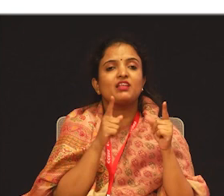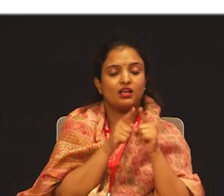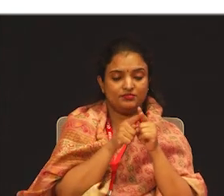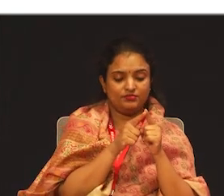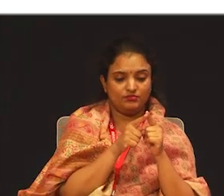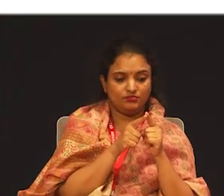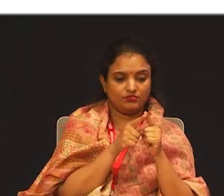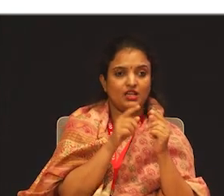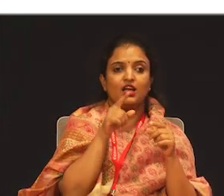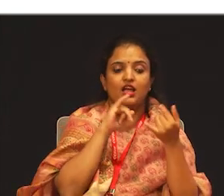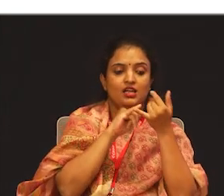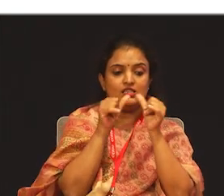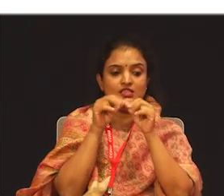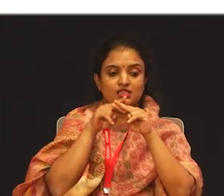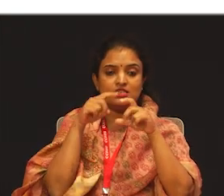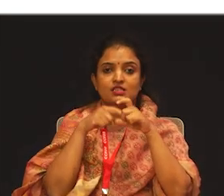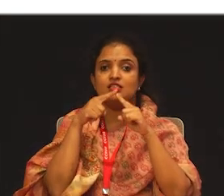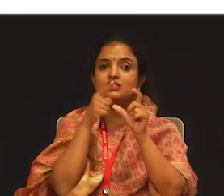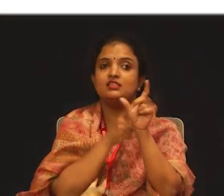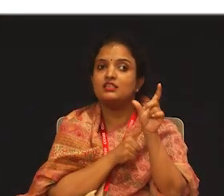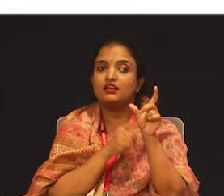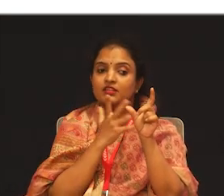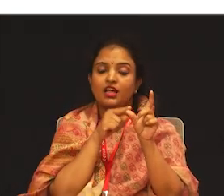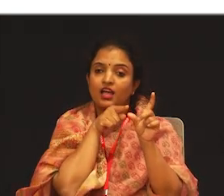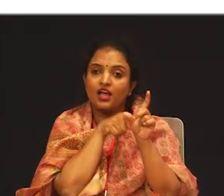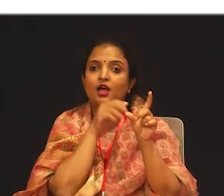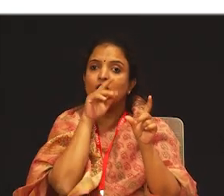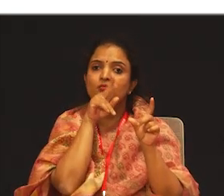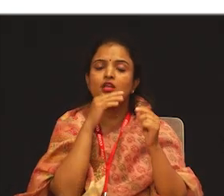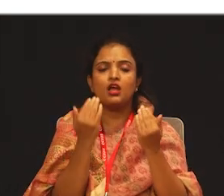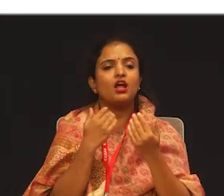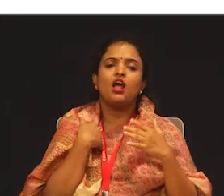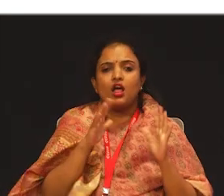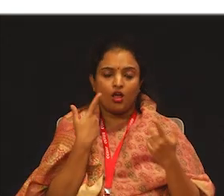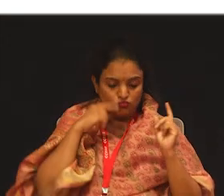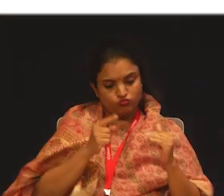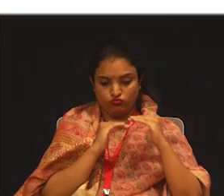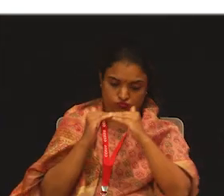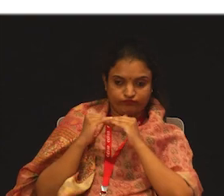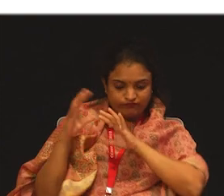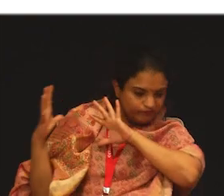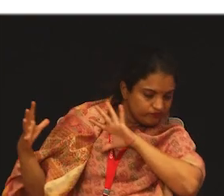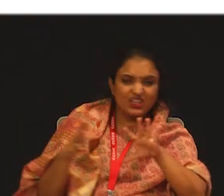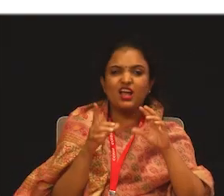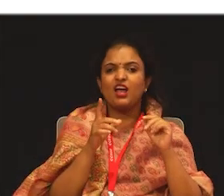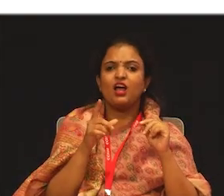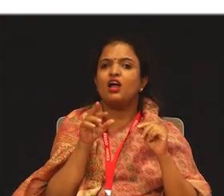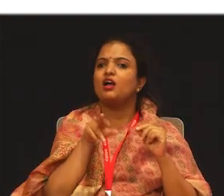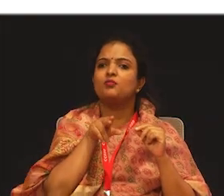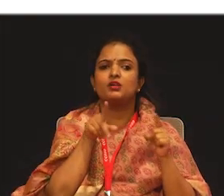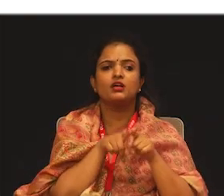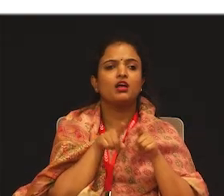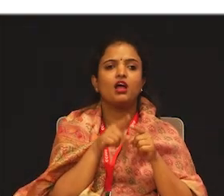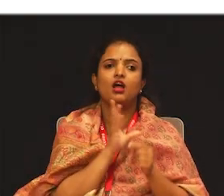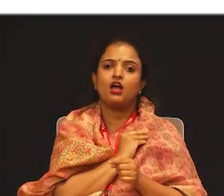are concerned with child safety. Taking a blind child out to the playground, we